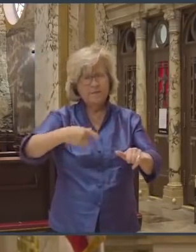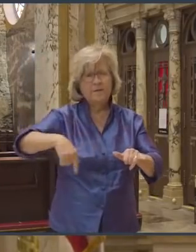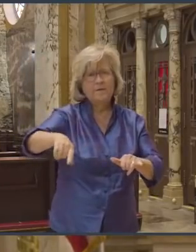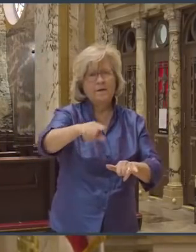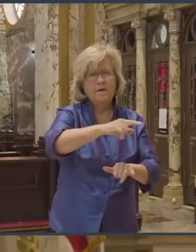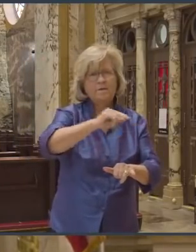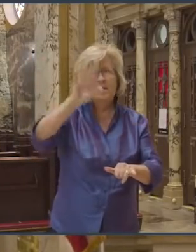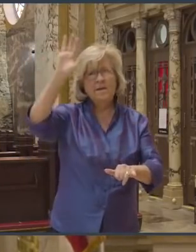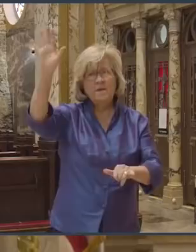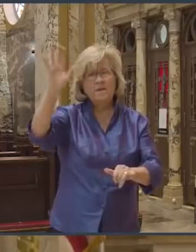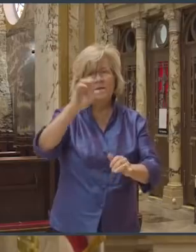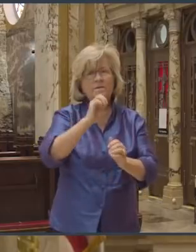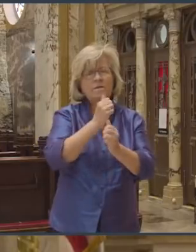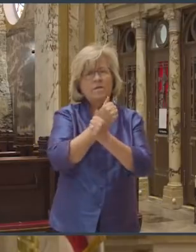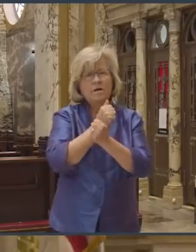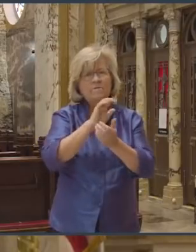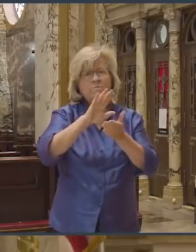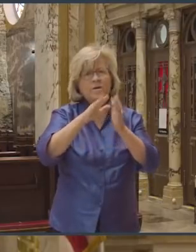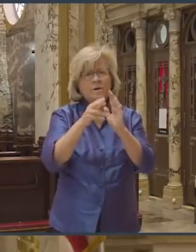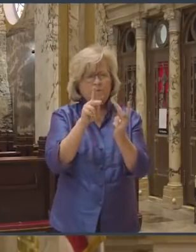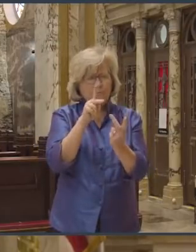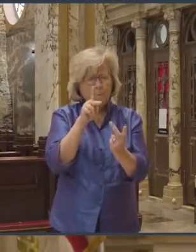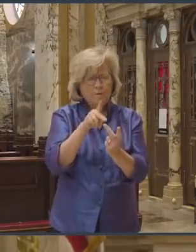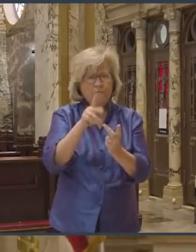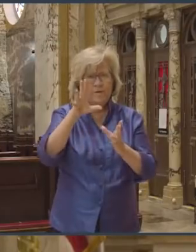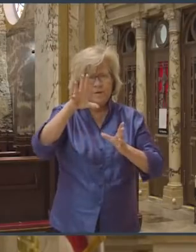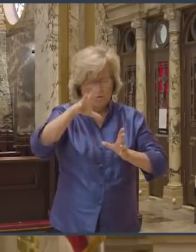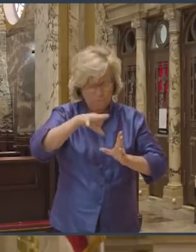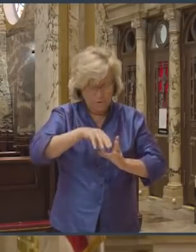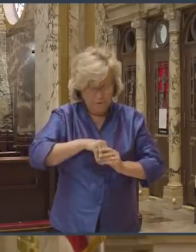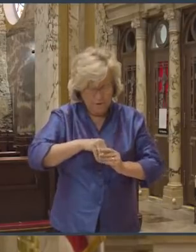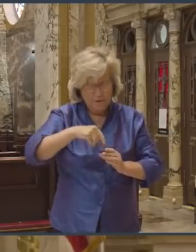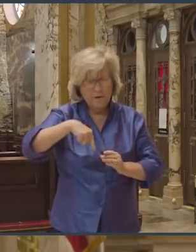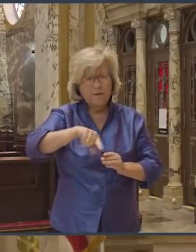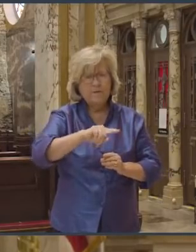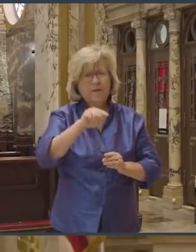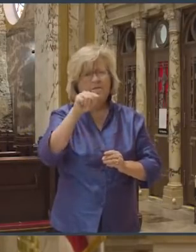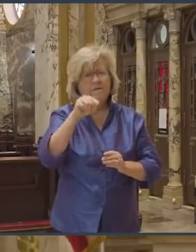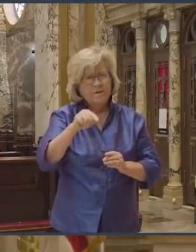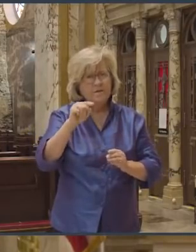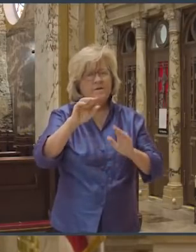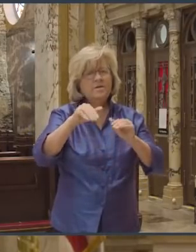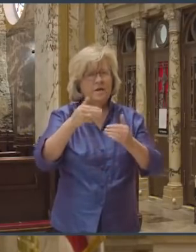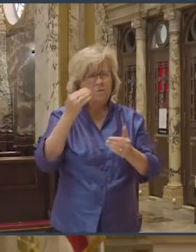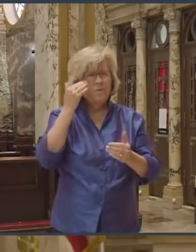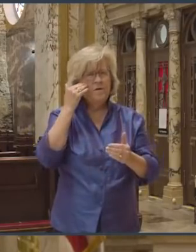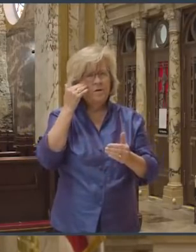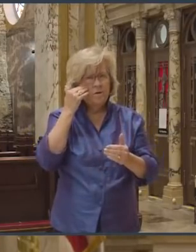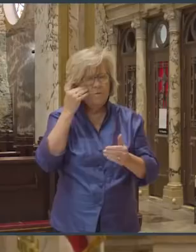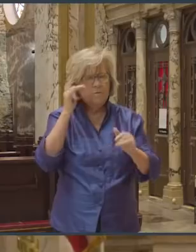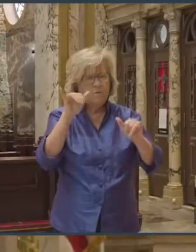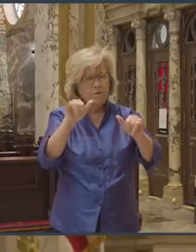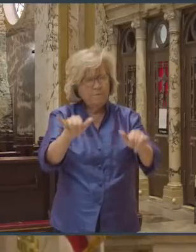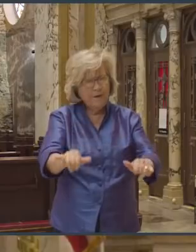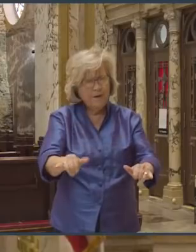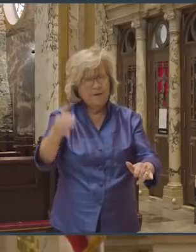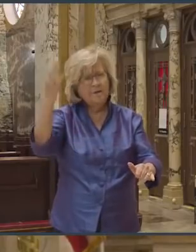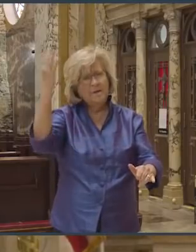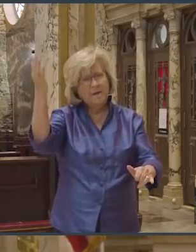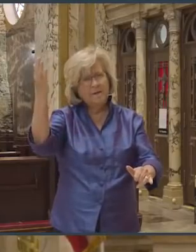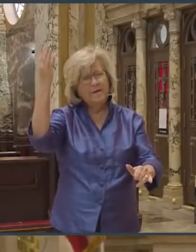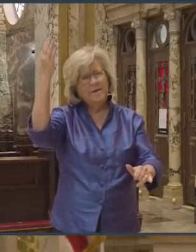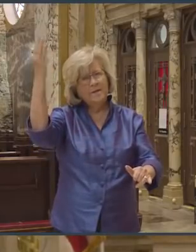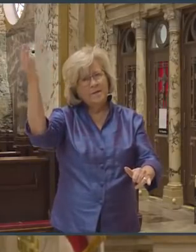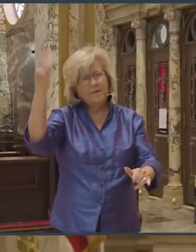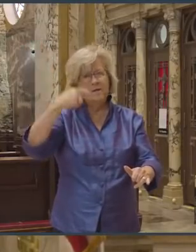to perfection in us. This is how we know that we remain in him and he in us, that he